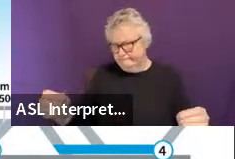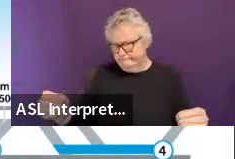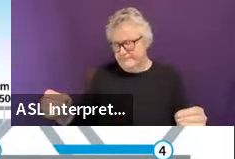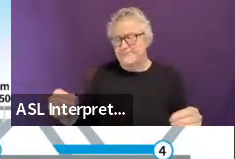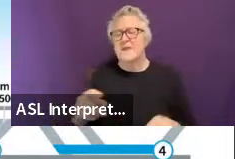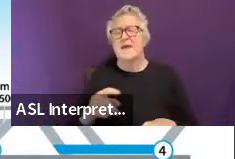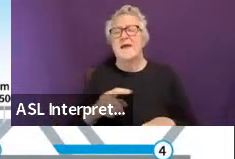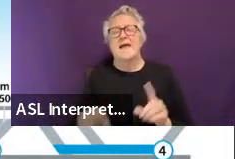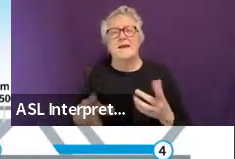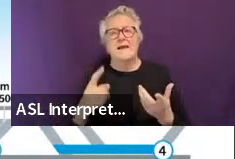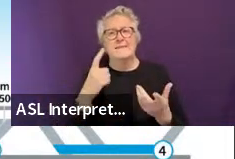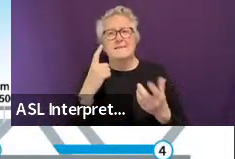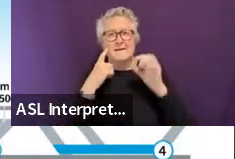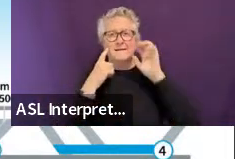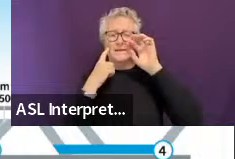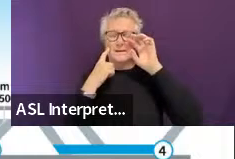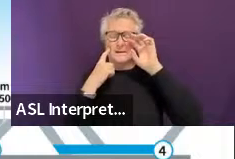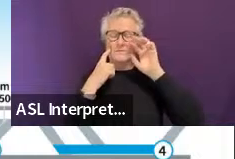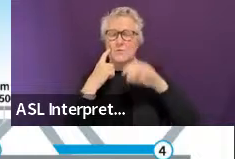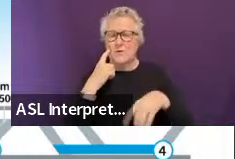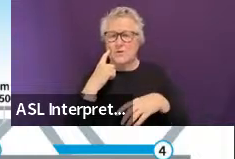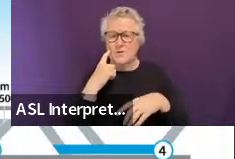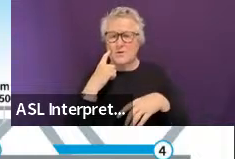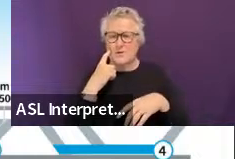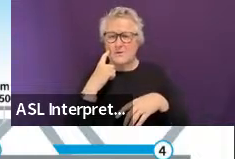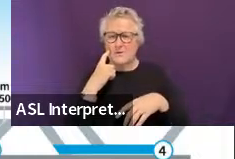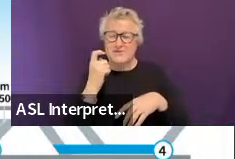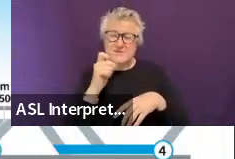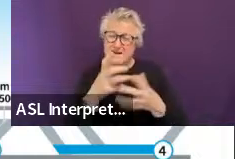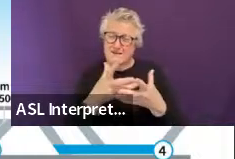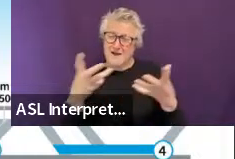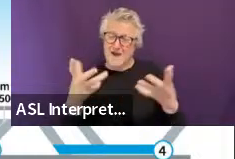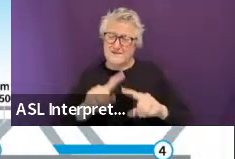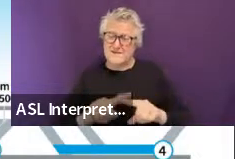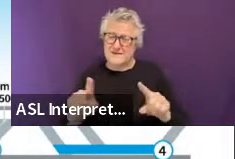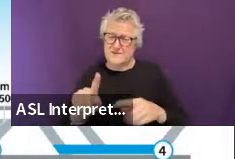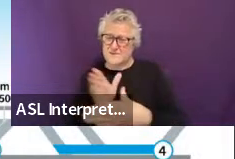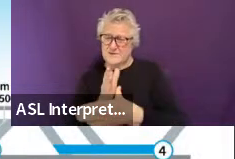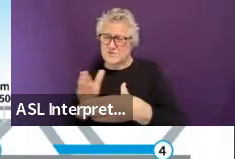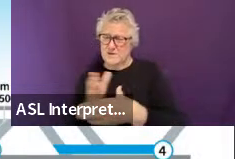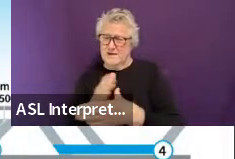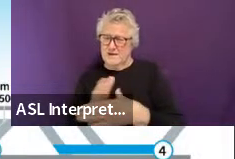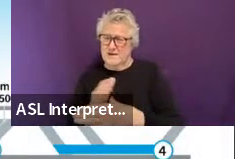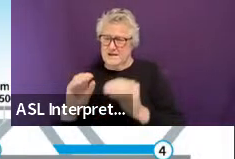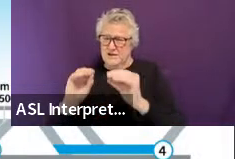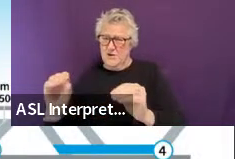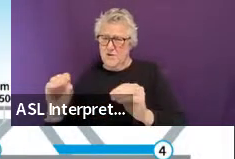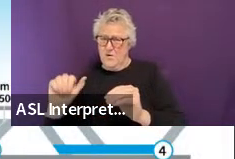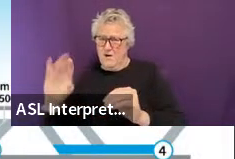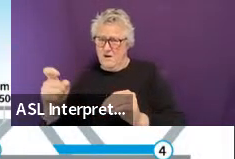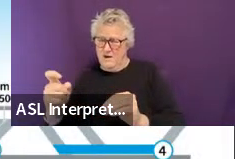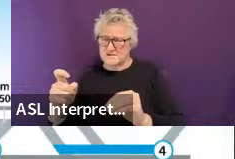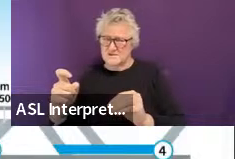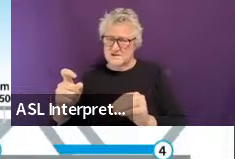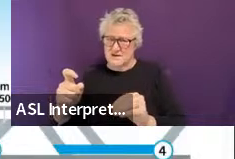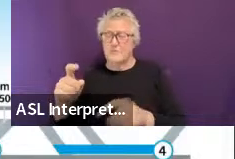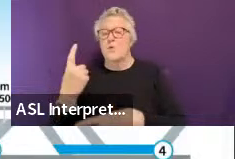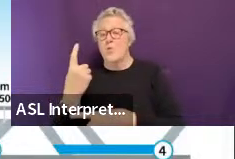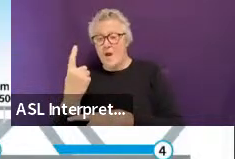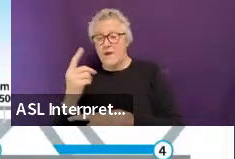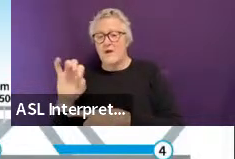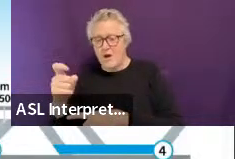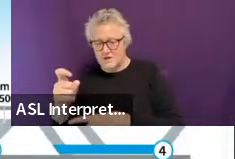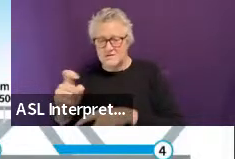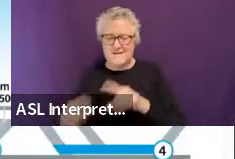the no build. We're looking into trying to how to analyze that and kind of calculate that information to support